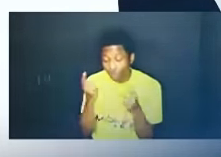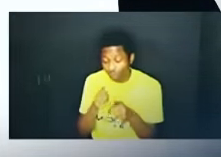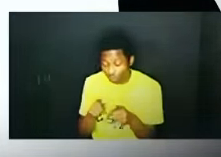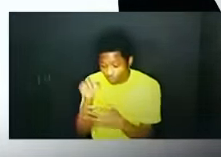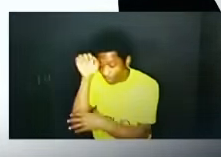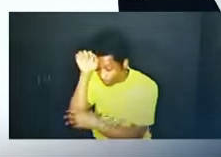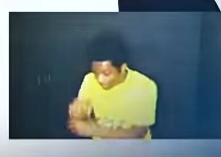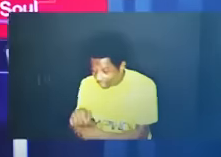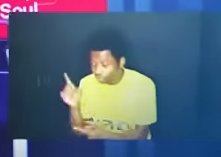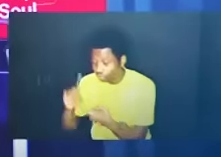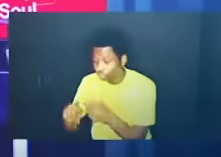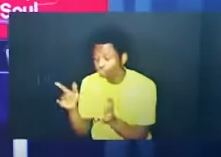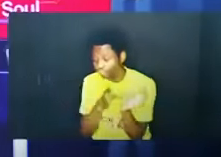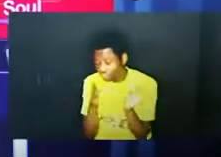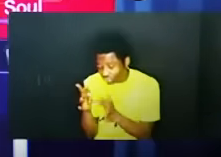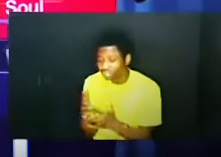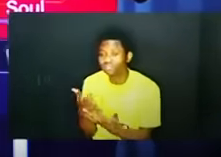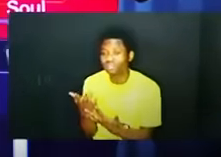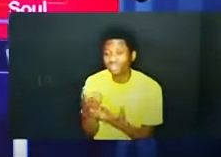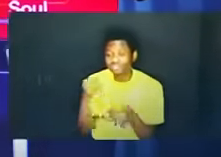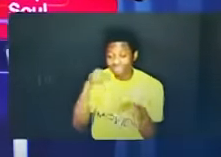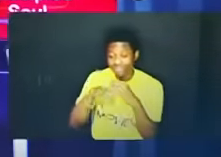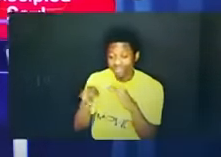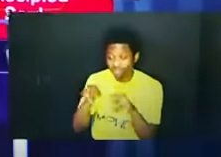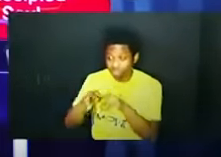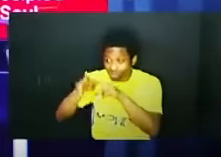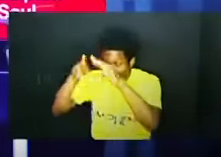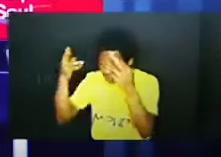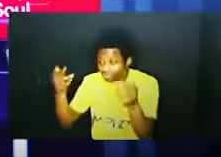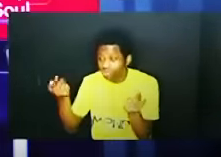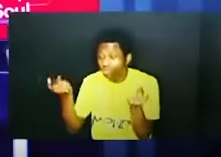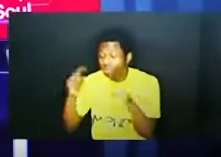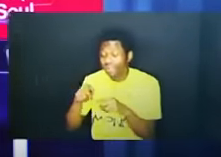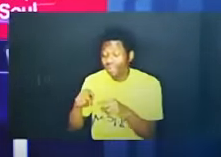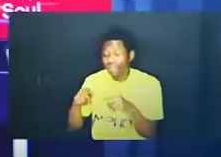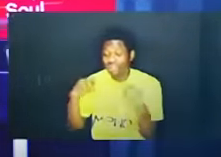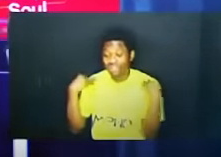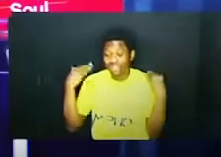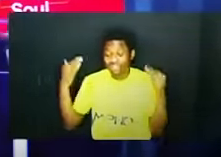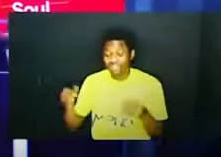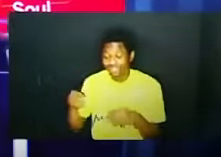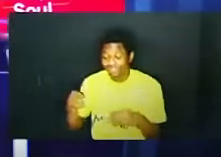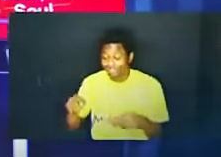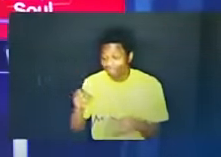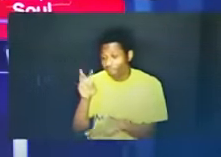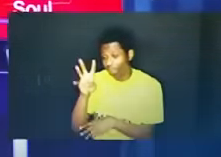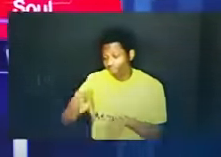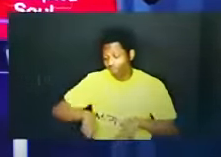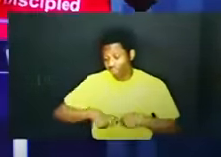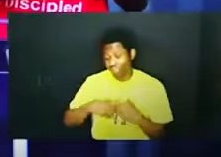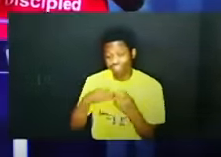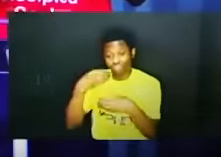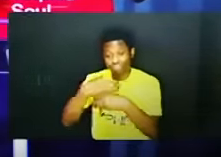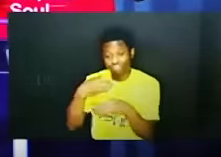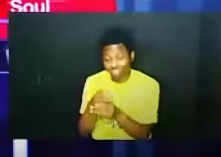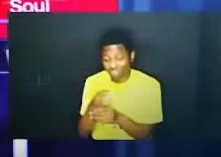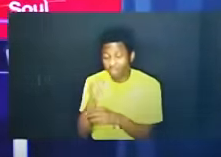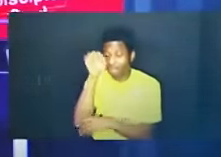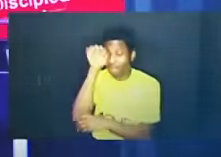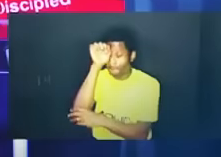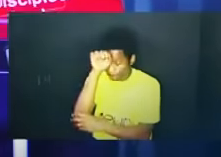And in Revelations, when the angels and the four living creatures bow to God.